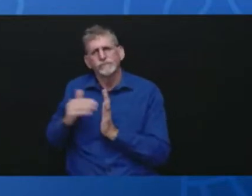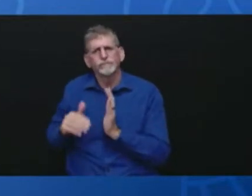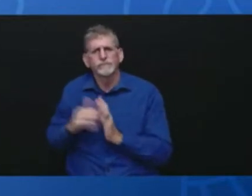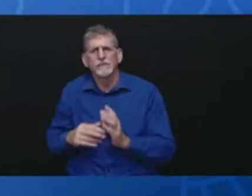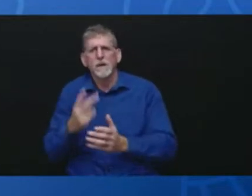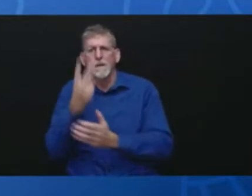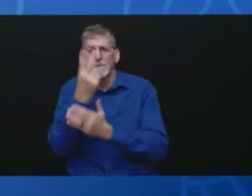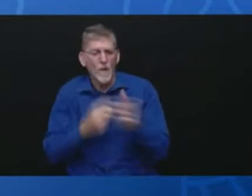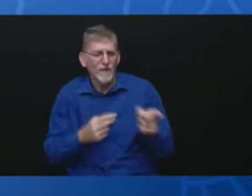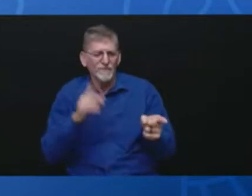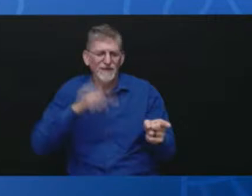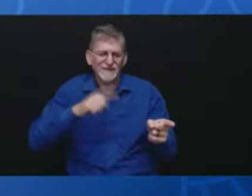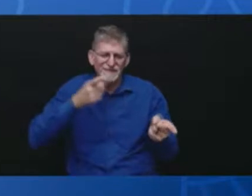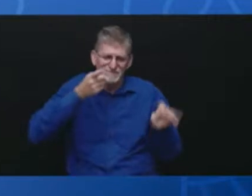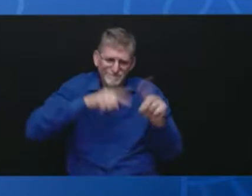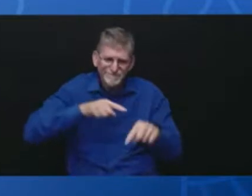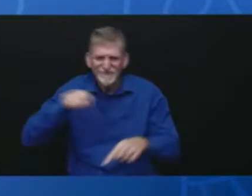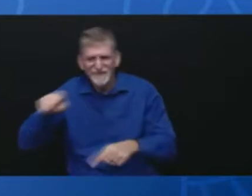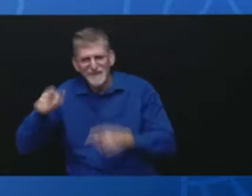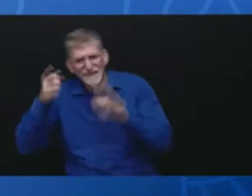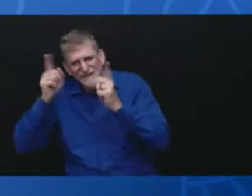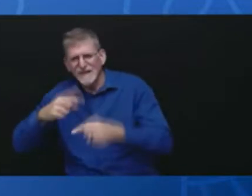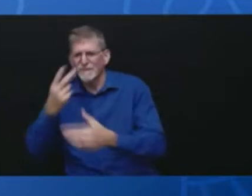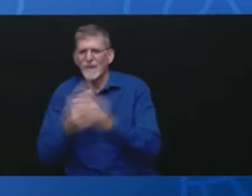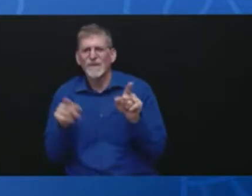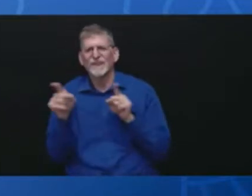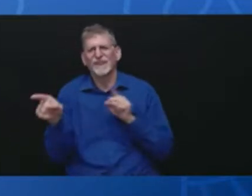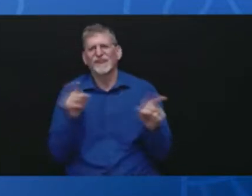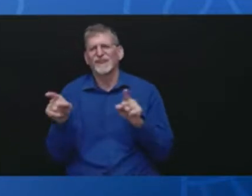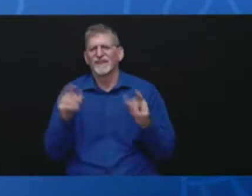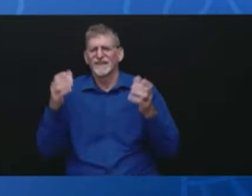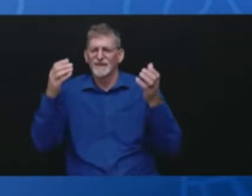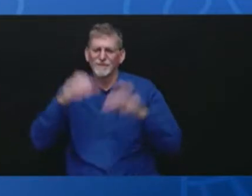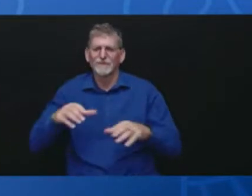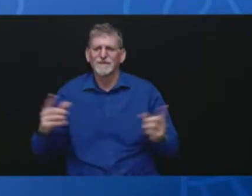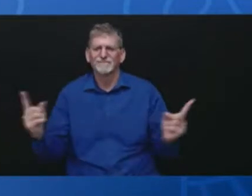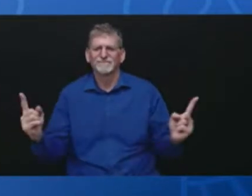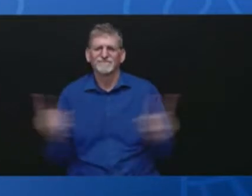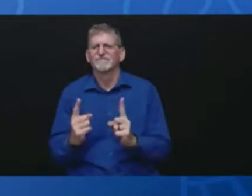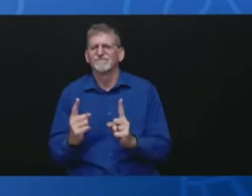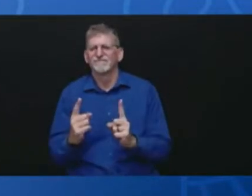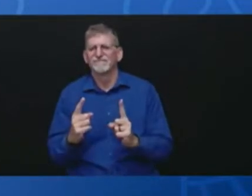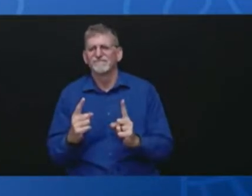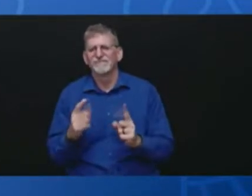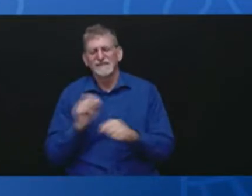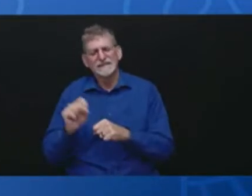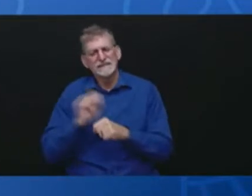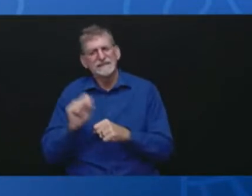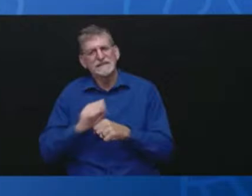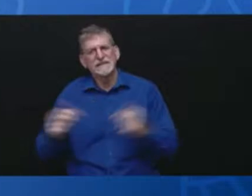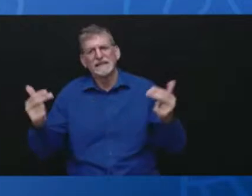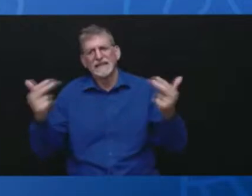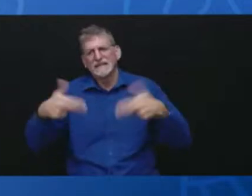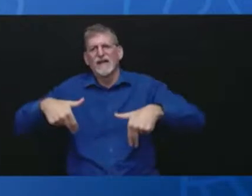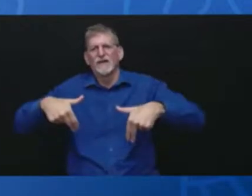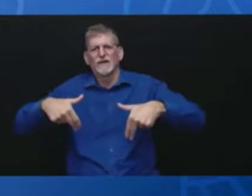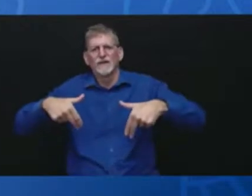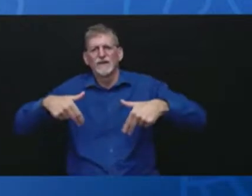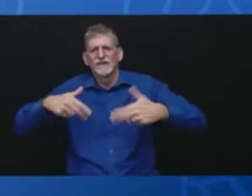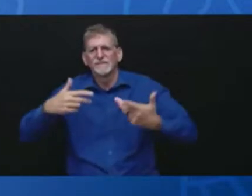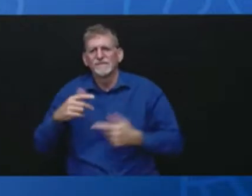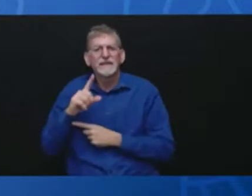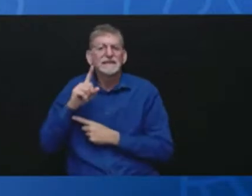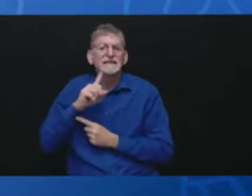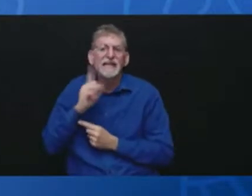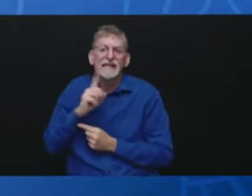this ceasefire range. President Zelensky has agreed on a partial ceasefire against energy infrastructure and has reiterated